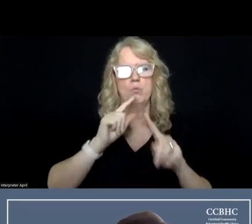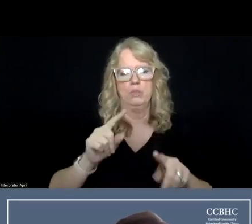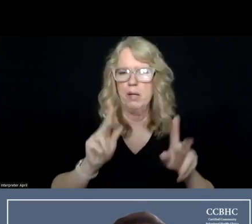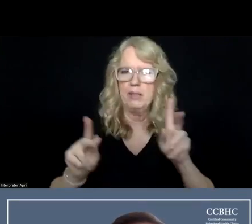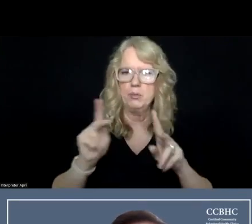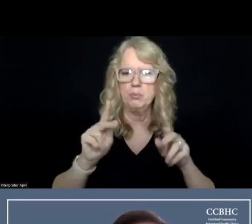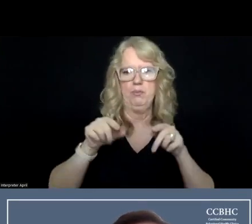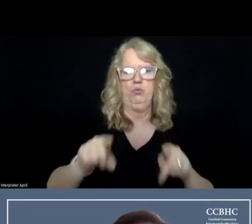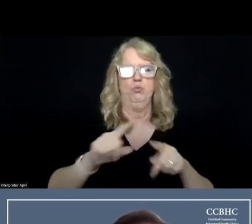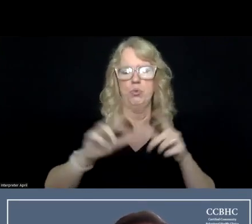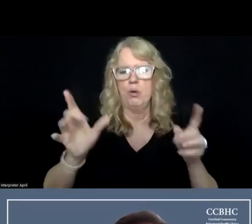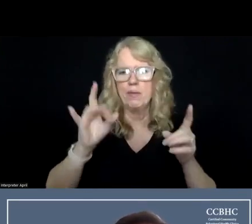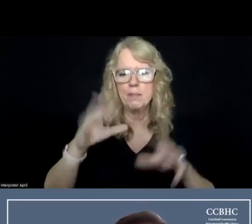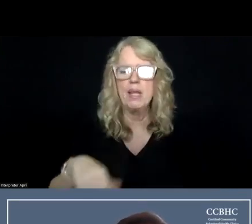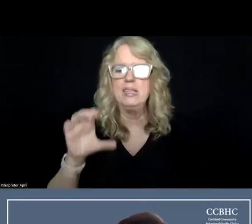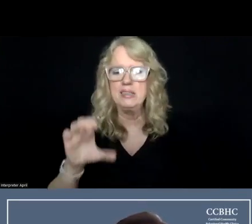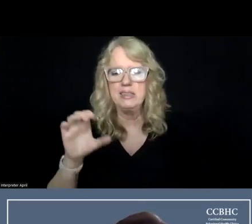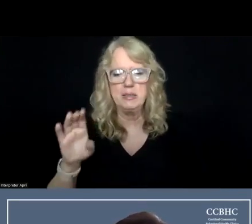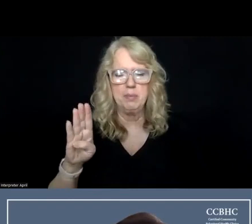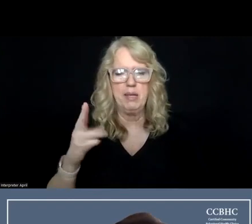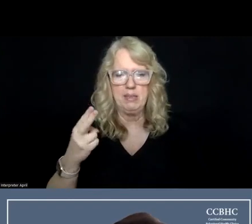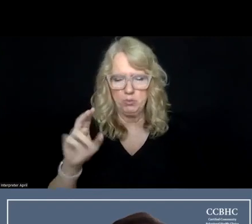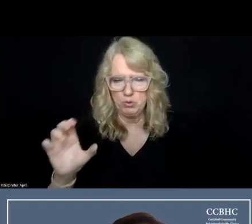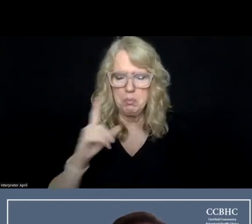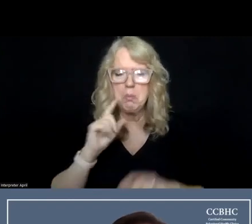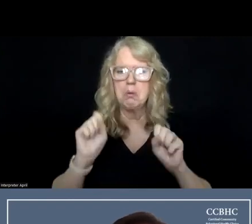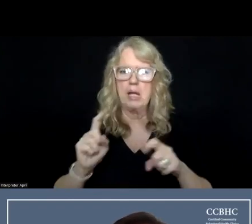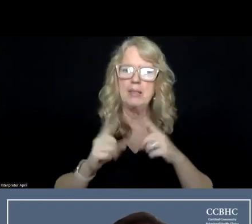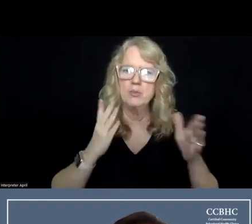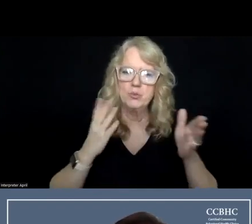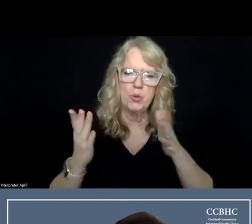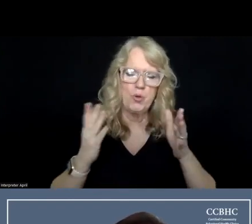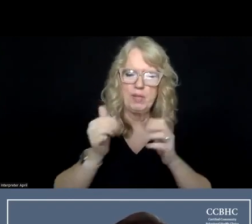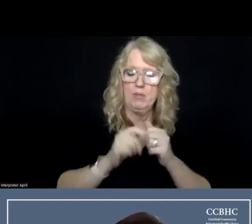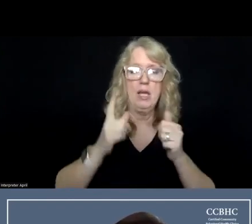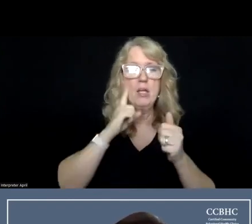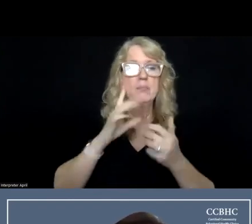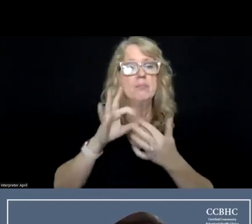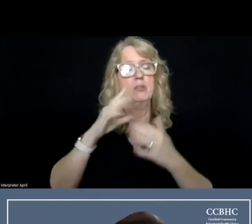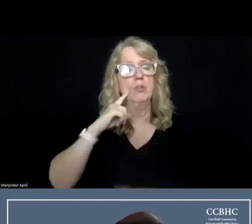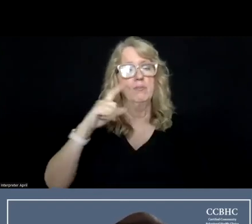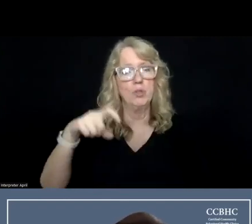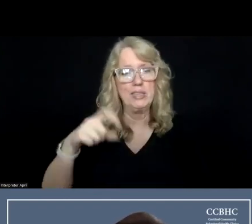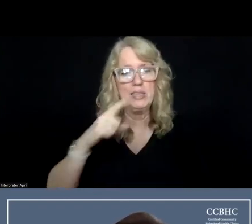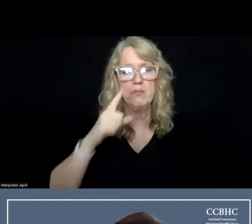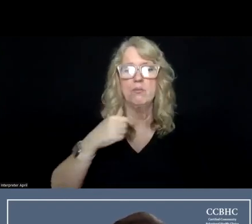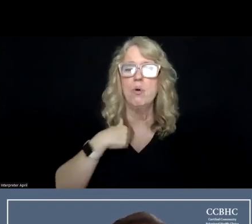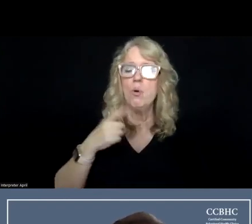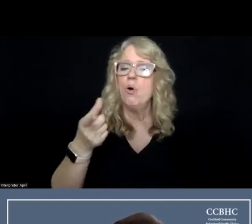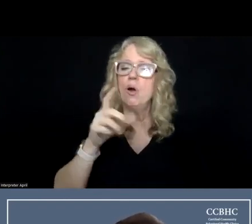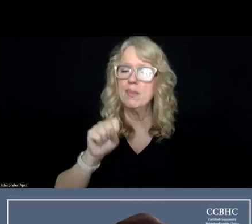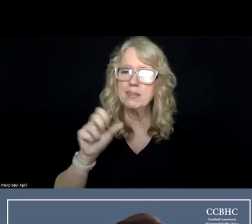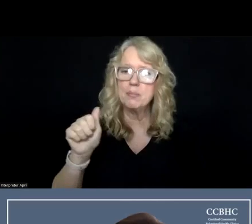experiencing crises. CCBHCs are required to serve everybody who expresses a need for mental health or substance use disorder